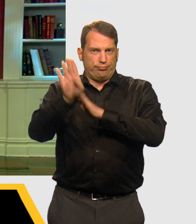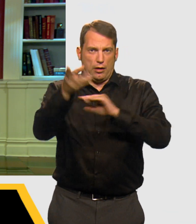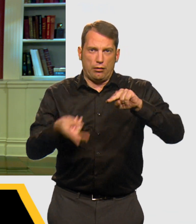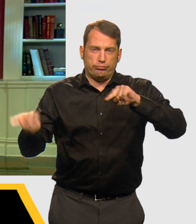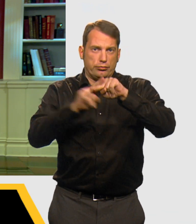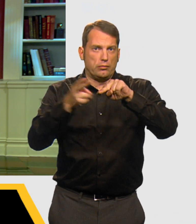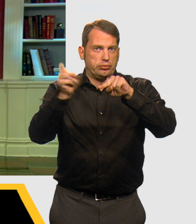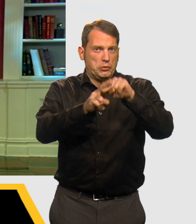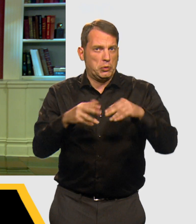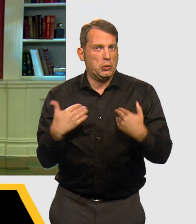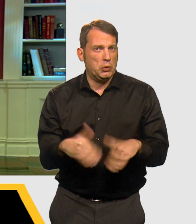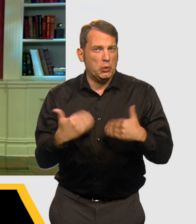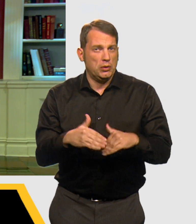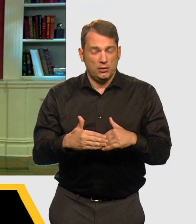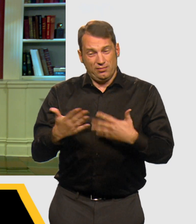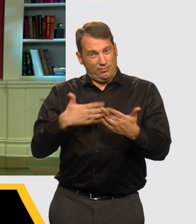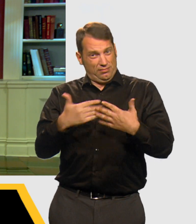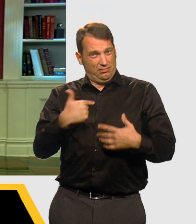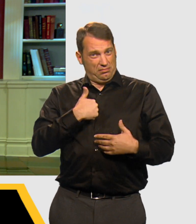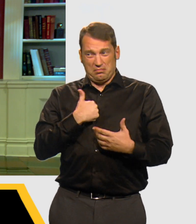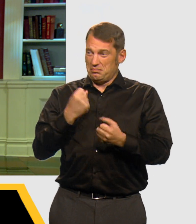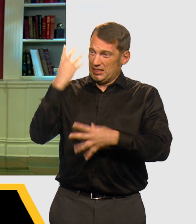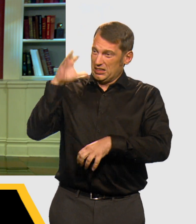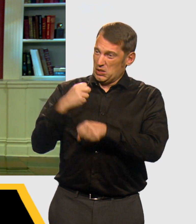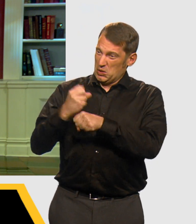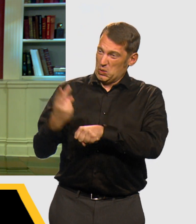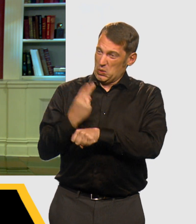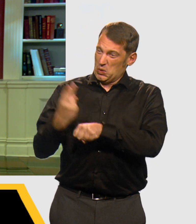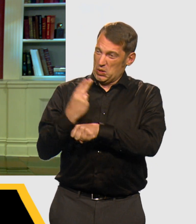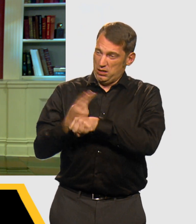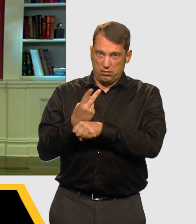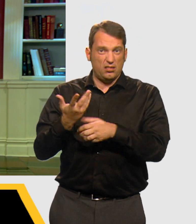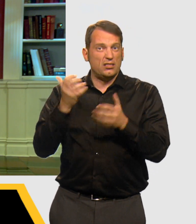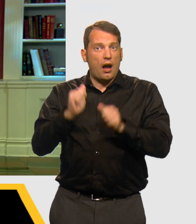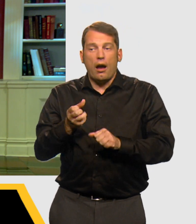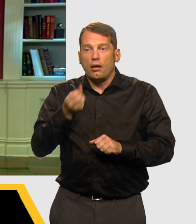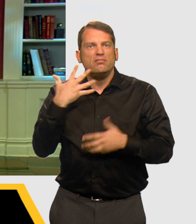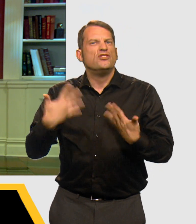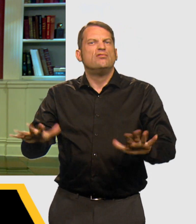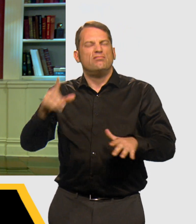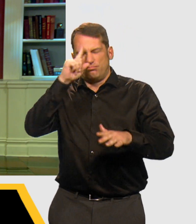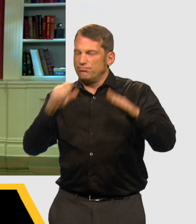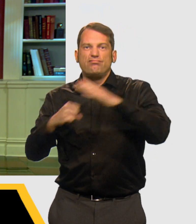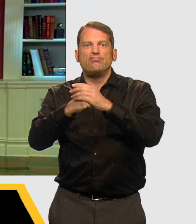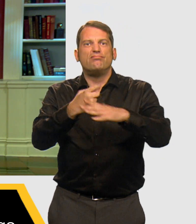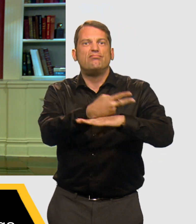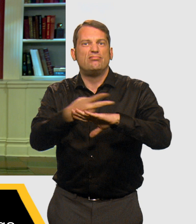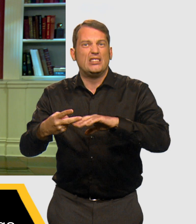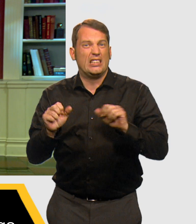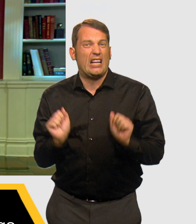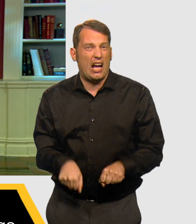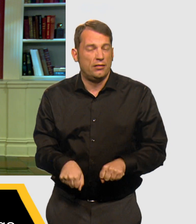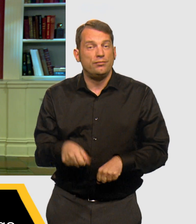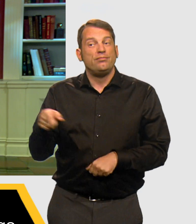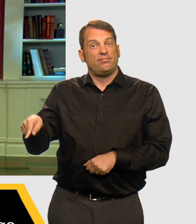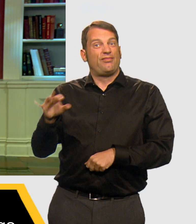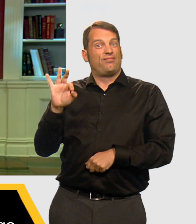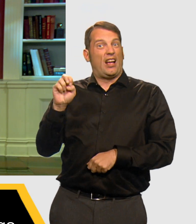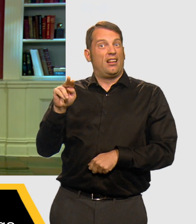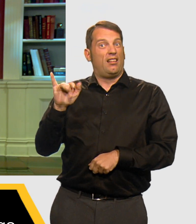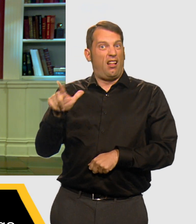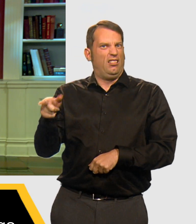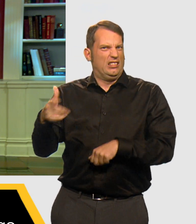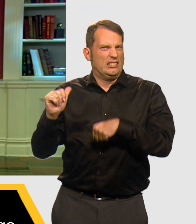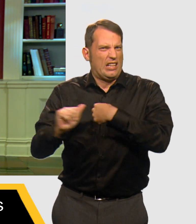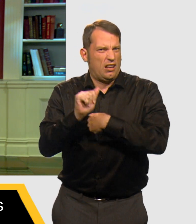country. Even people with years of experience using opioids can overdose from it. Fentanyl is most dangerous when combined